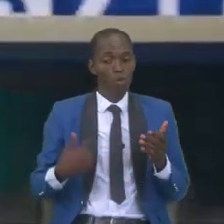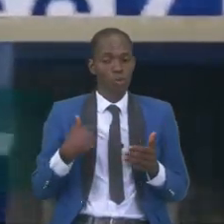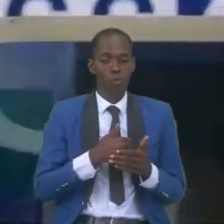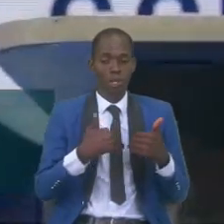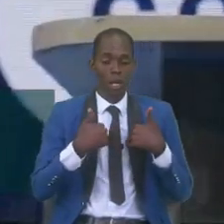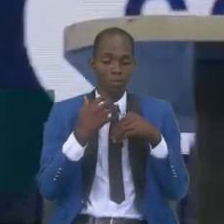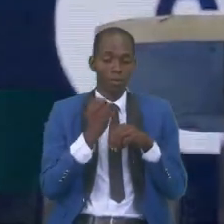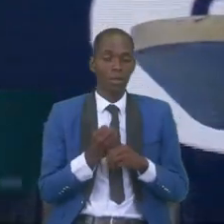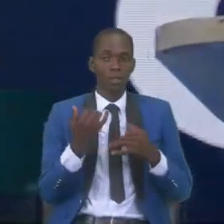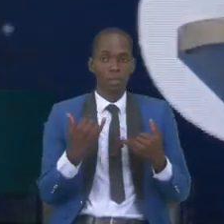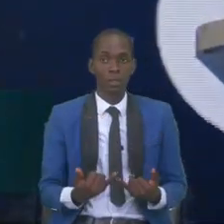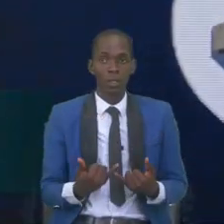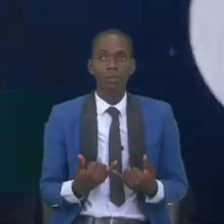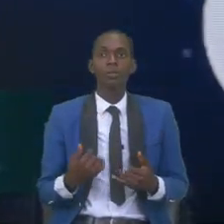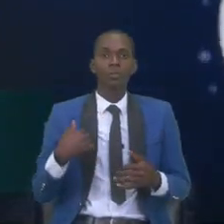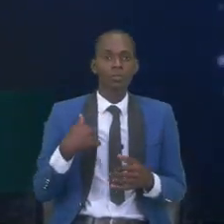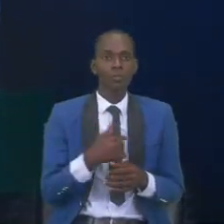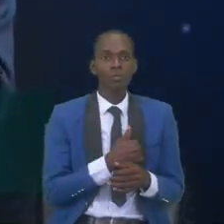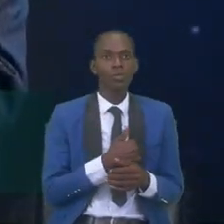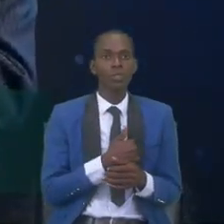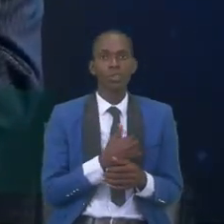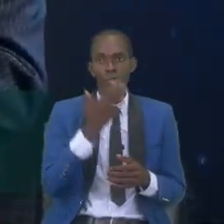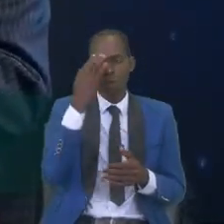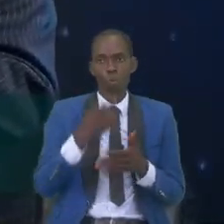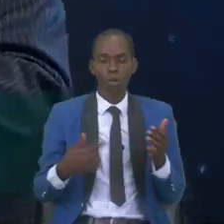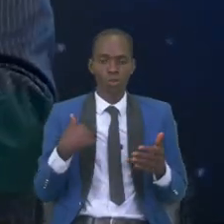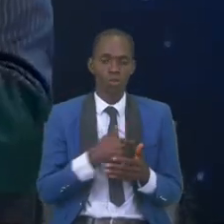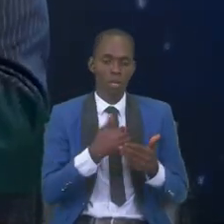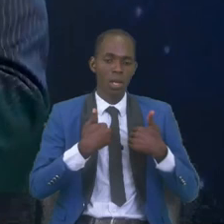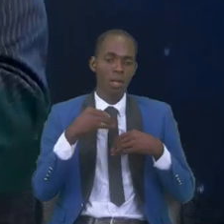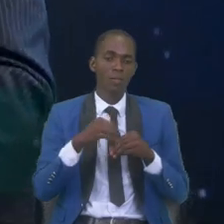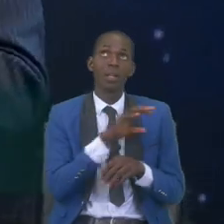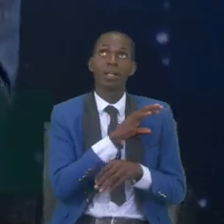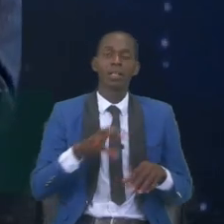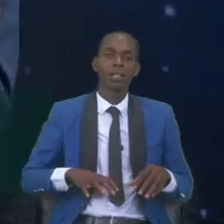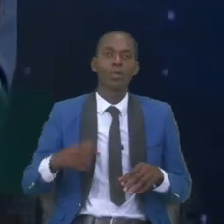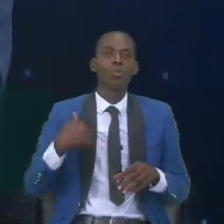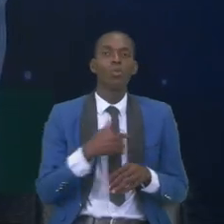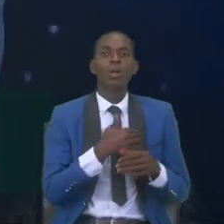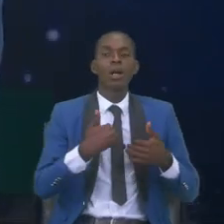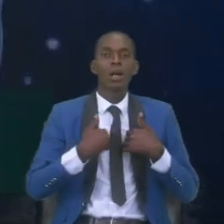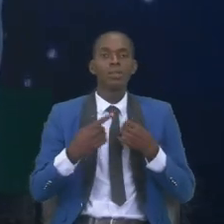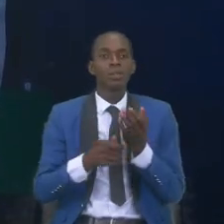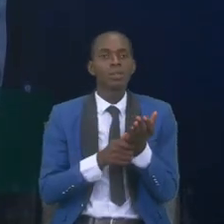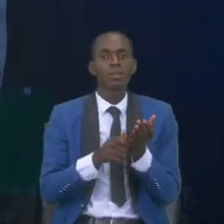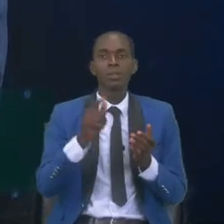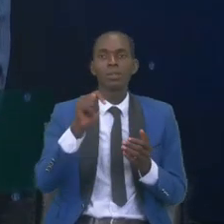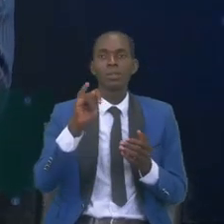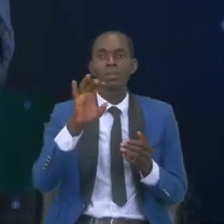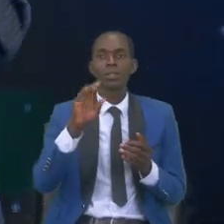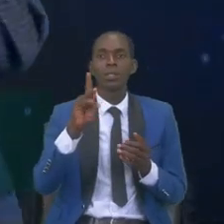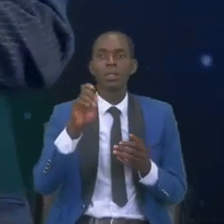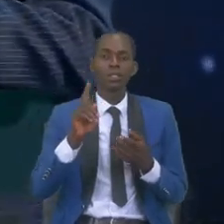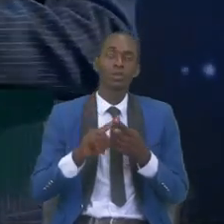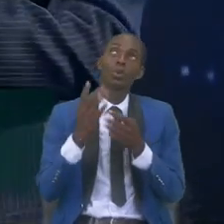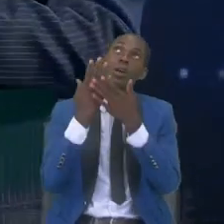we have in Christ. We have the ticket to heaven. We have the joy and the hope of heaven.